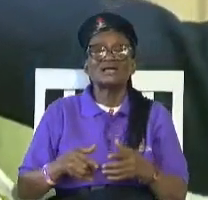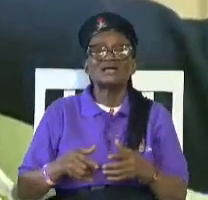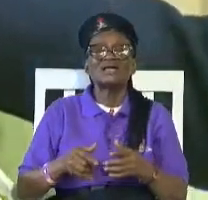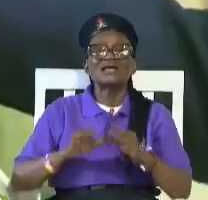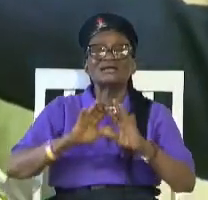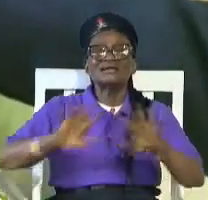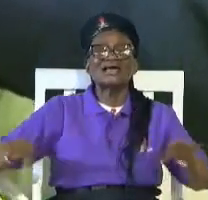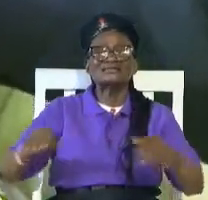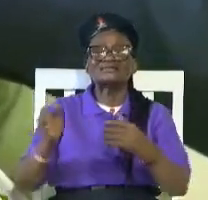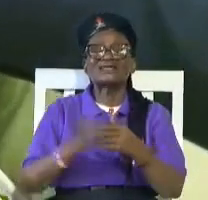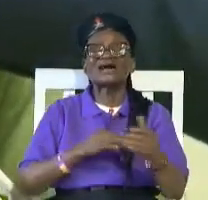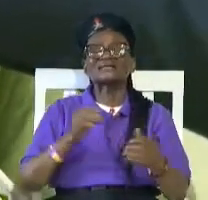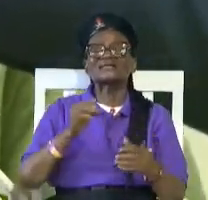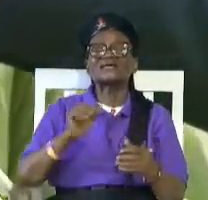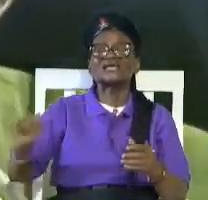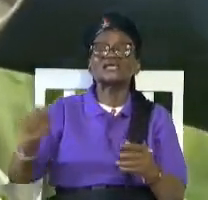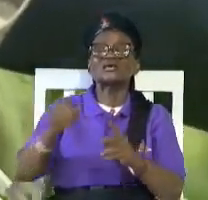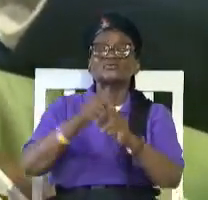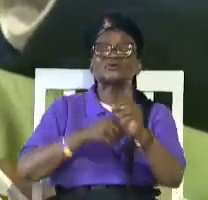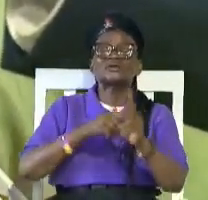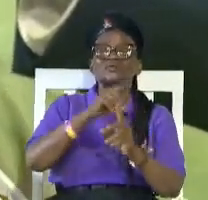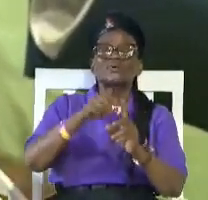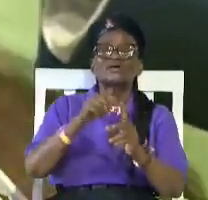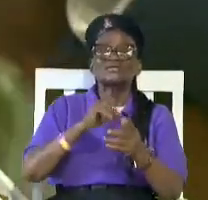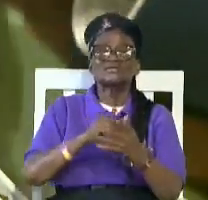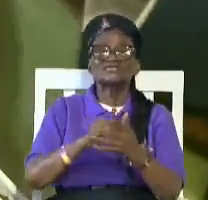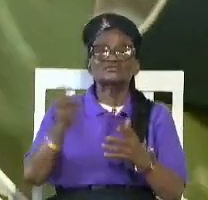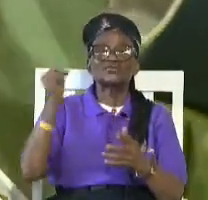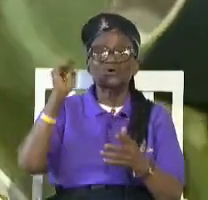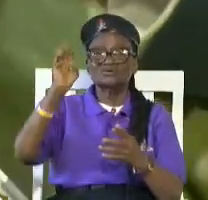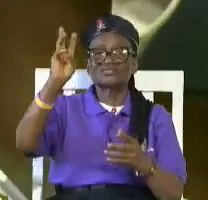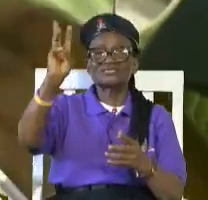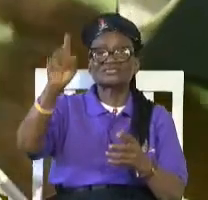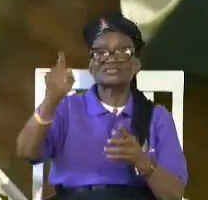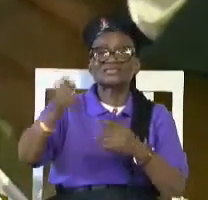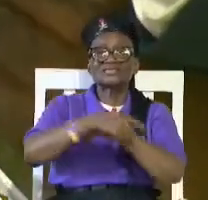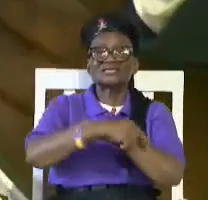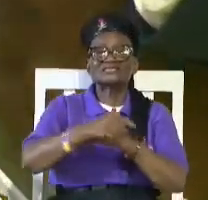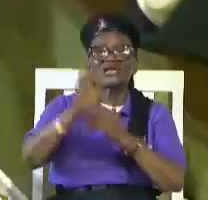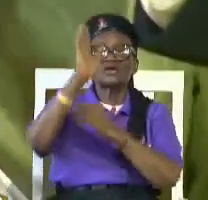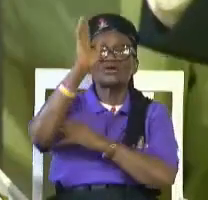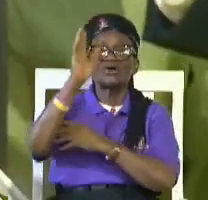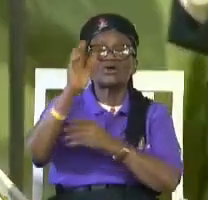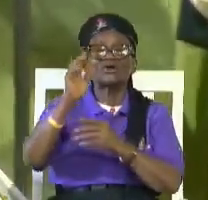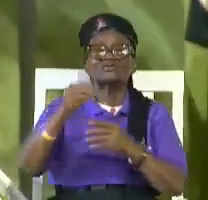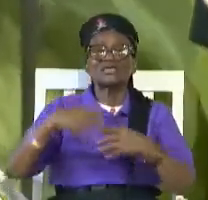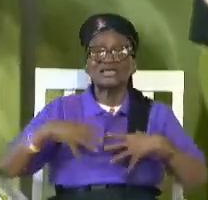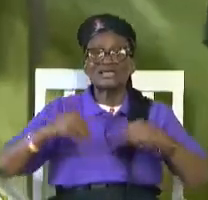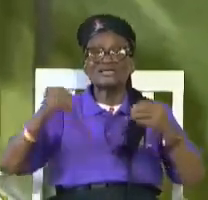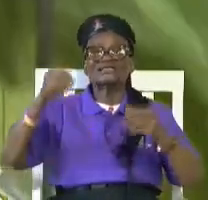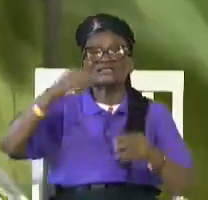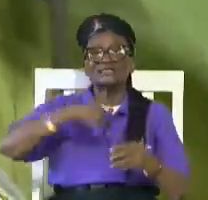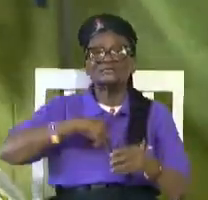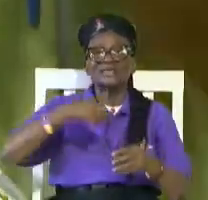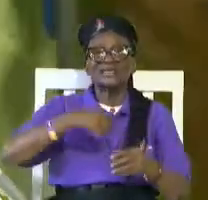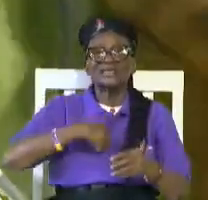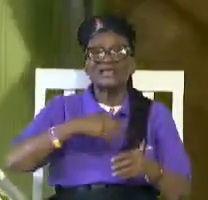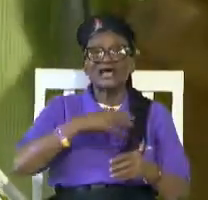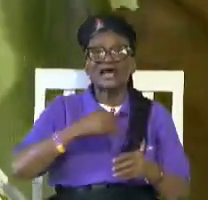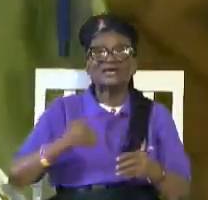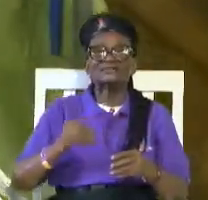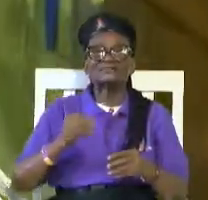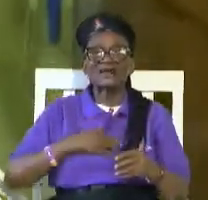week, when it was 6 days, God healed me, that the skin started growing